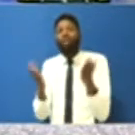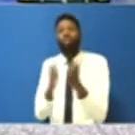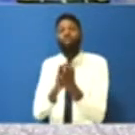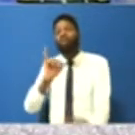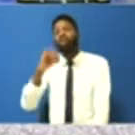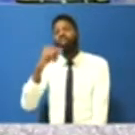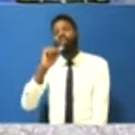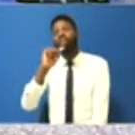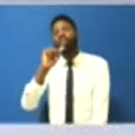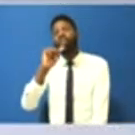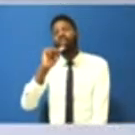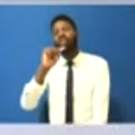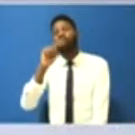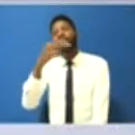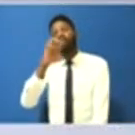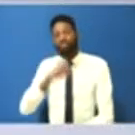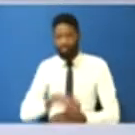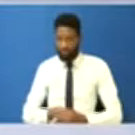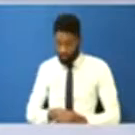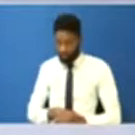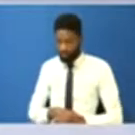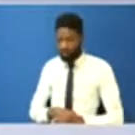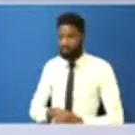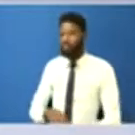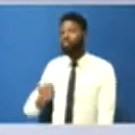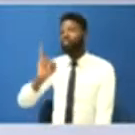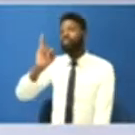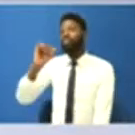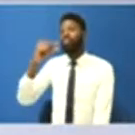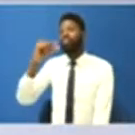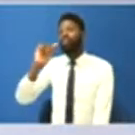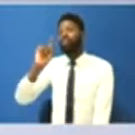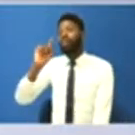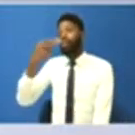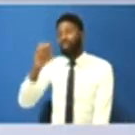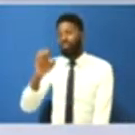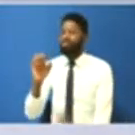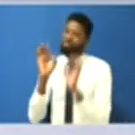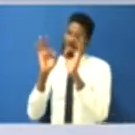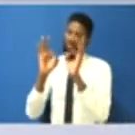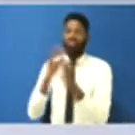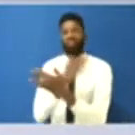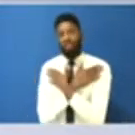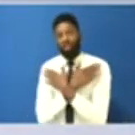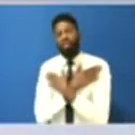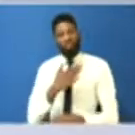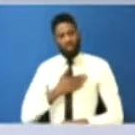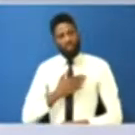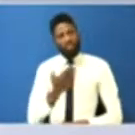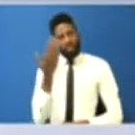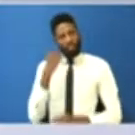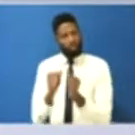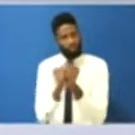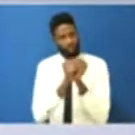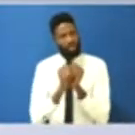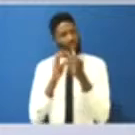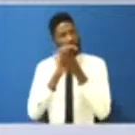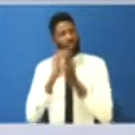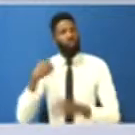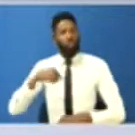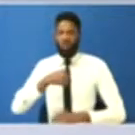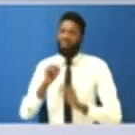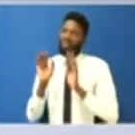well um polygamy is a great man he's a friend of mine we've been in jubilee together we've campaigned